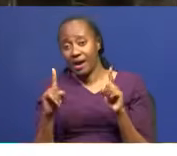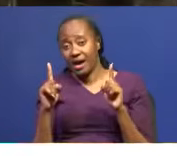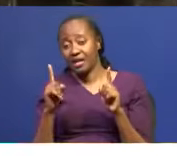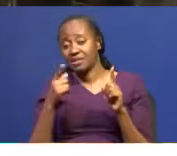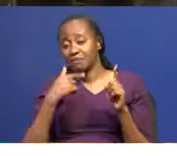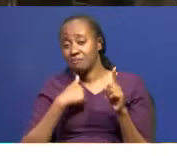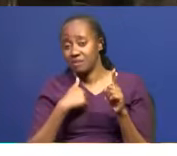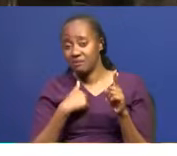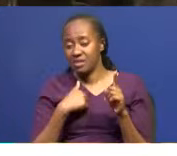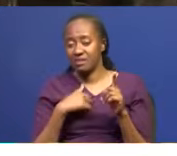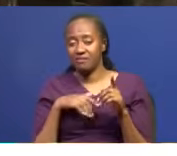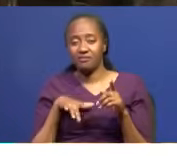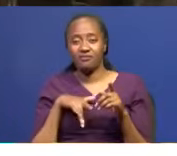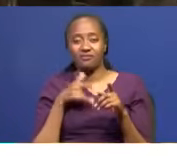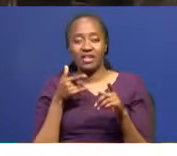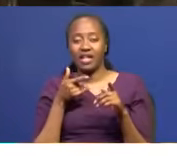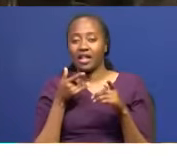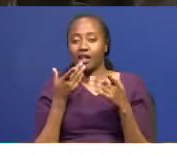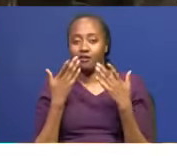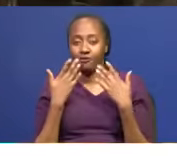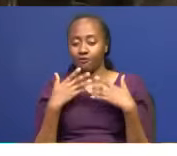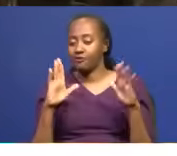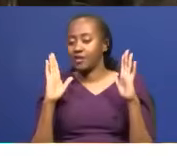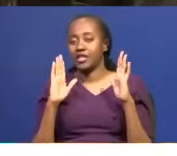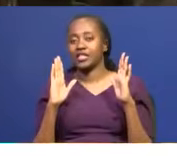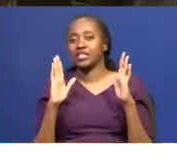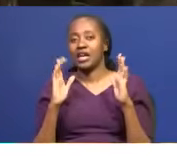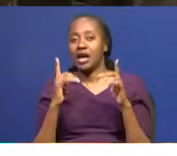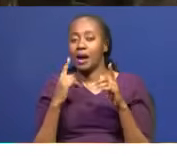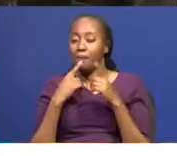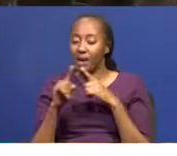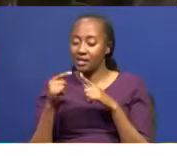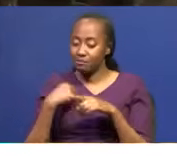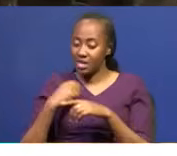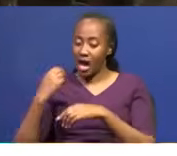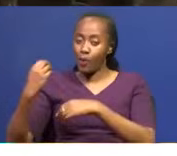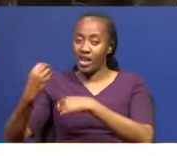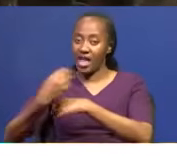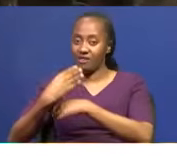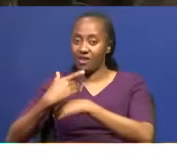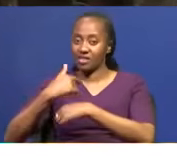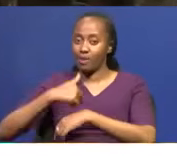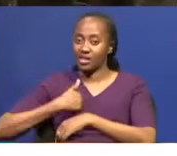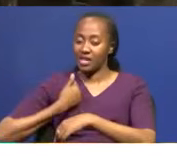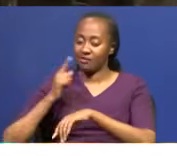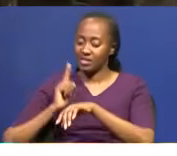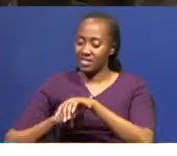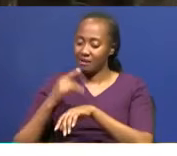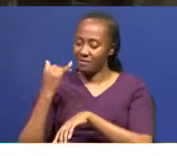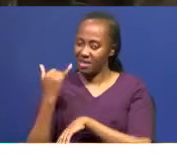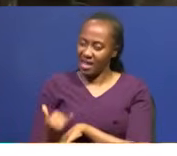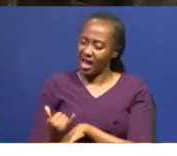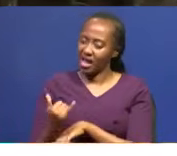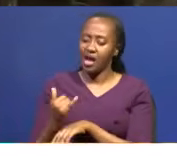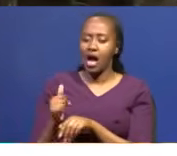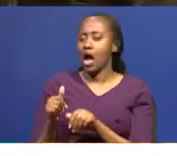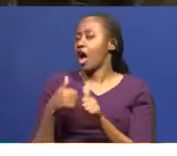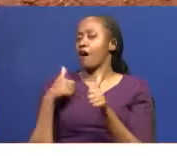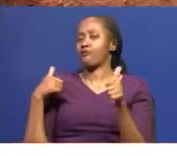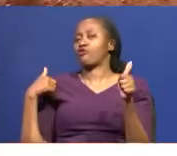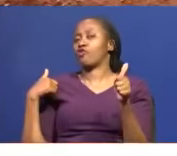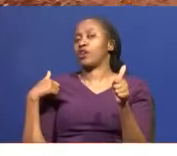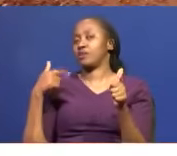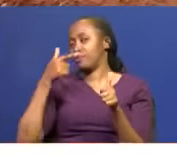out of that, I still would tell my younger me to avoid that kind of a situation because it's a health